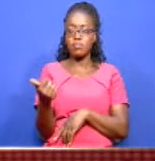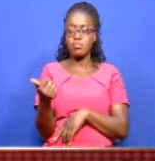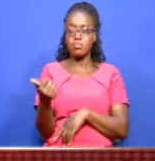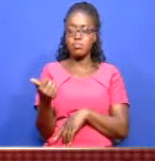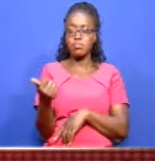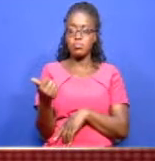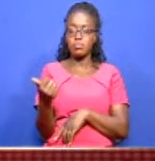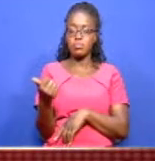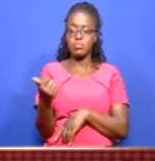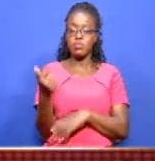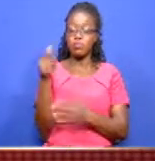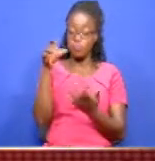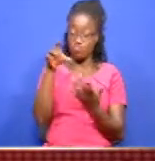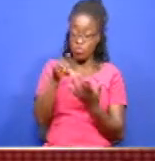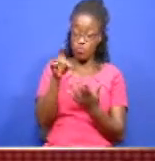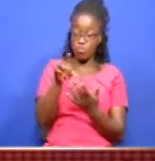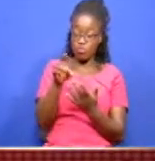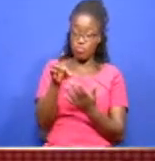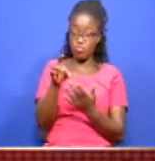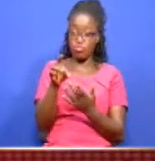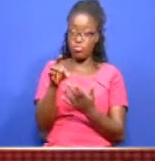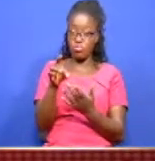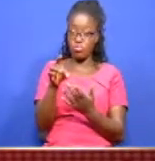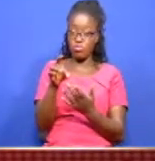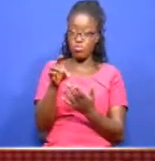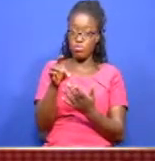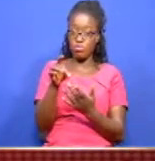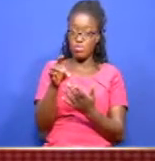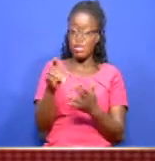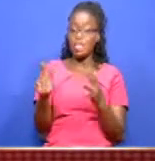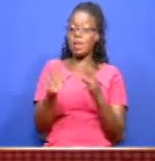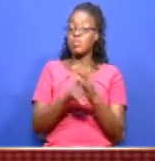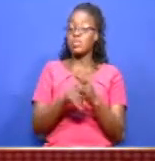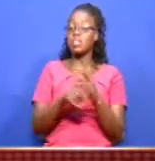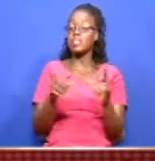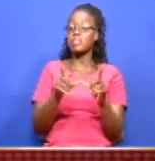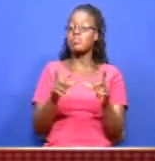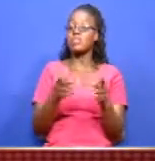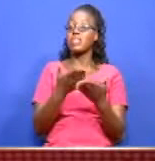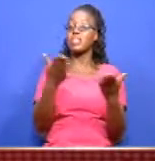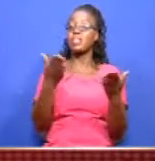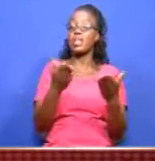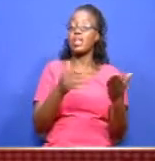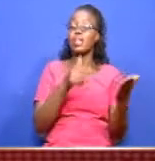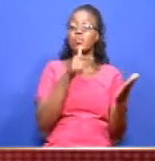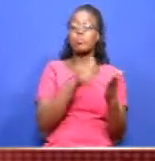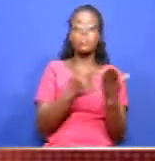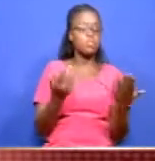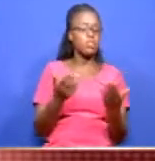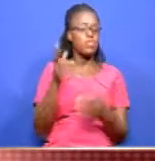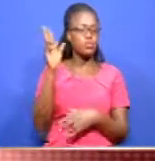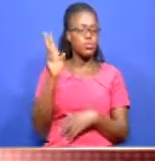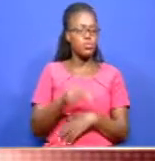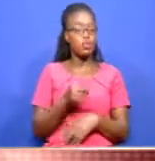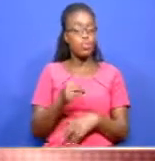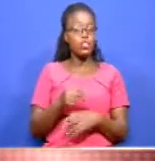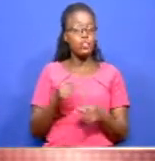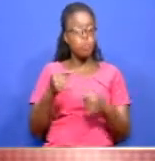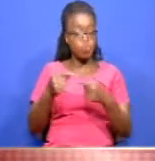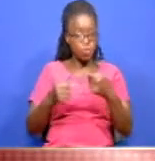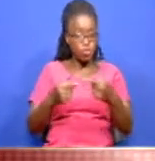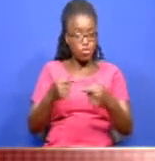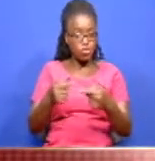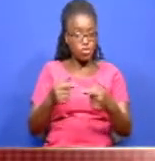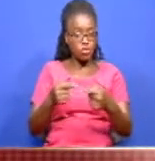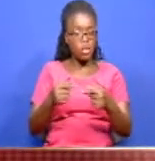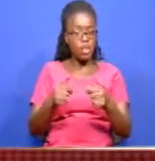who still choose not to appear at the border point with their certificates. We are proceeding and testing them, and